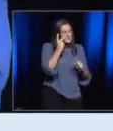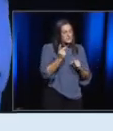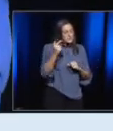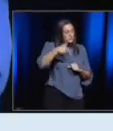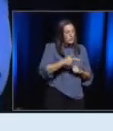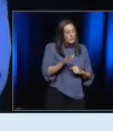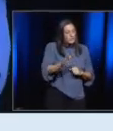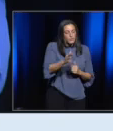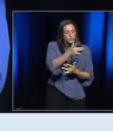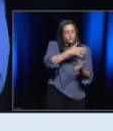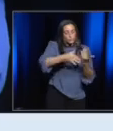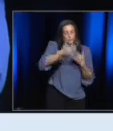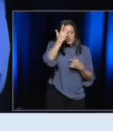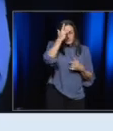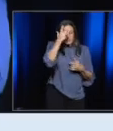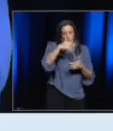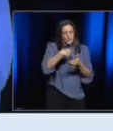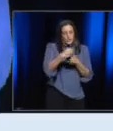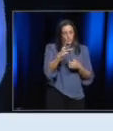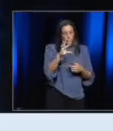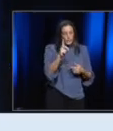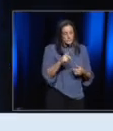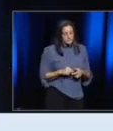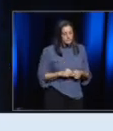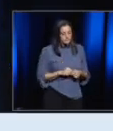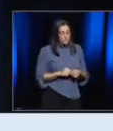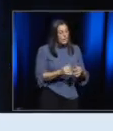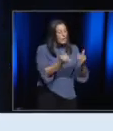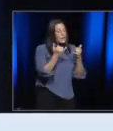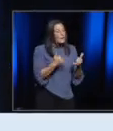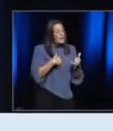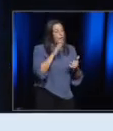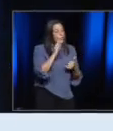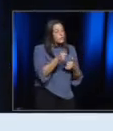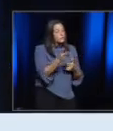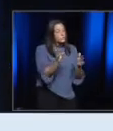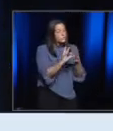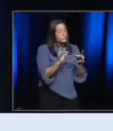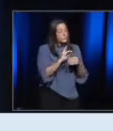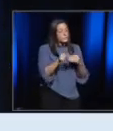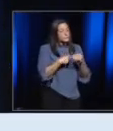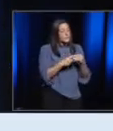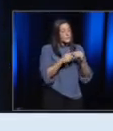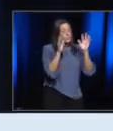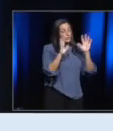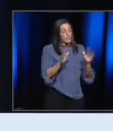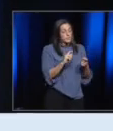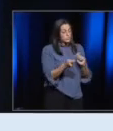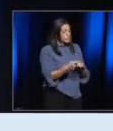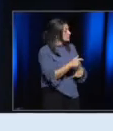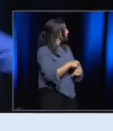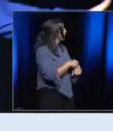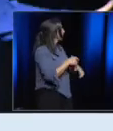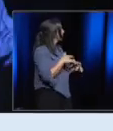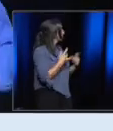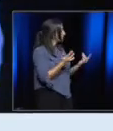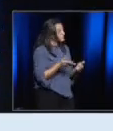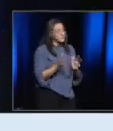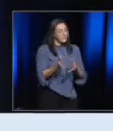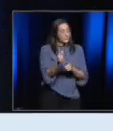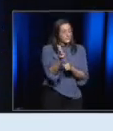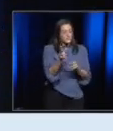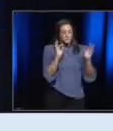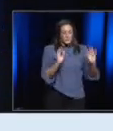intelligence in the wild. So now I want to say a few words about climate change. How am I doing? 3 minutes? Cool,